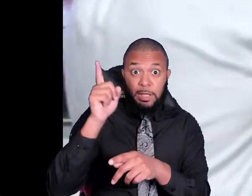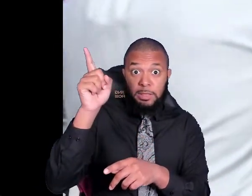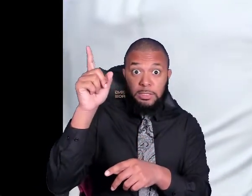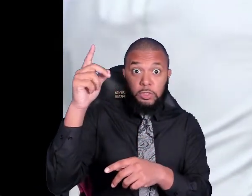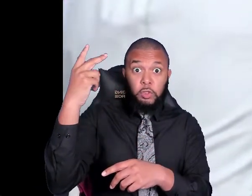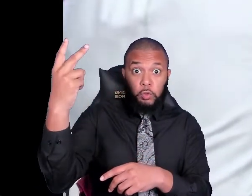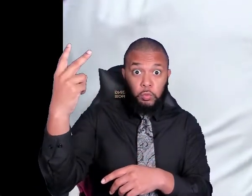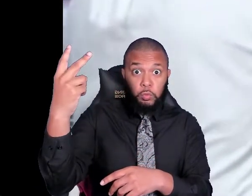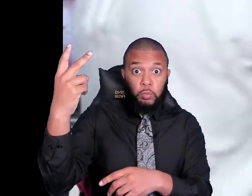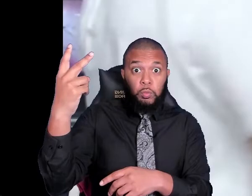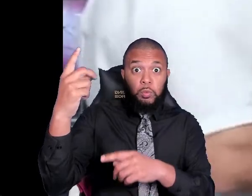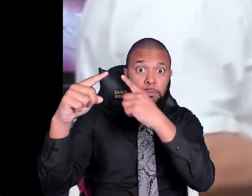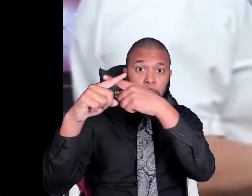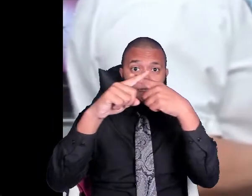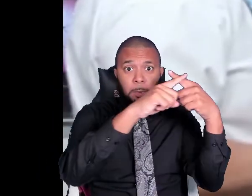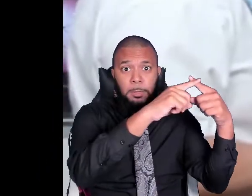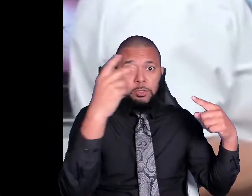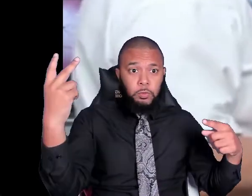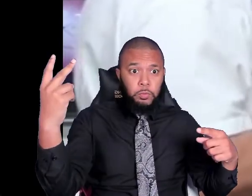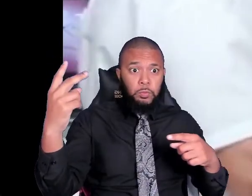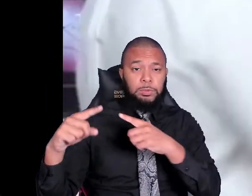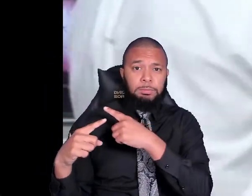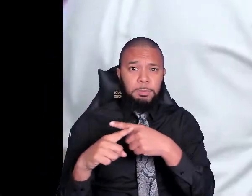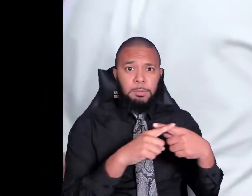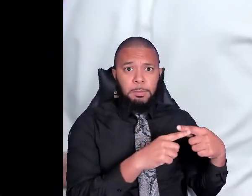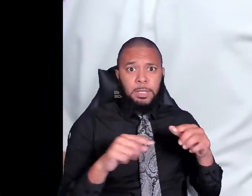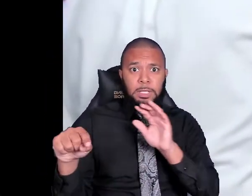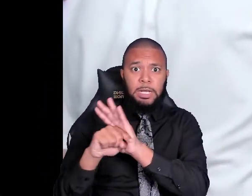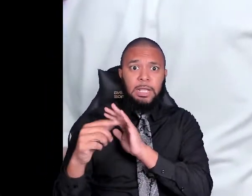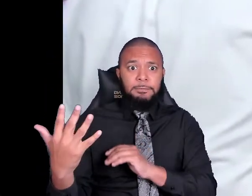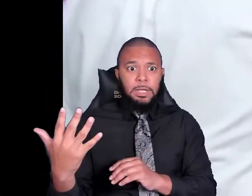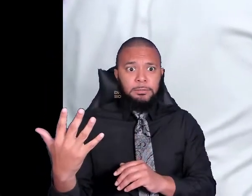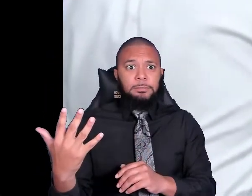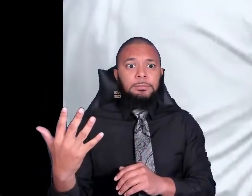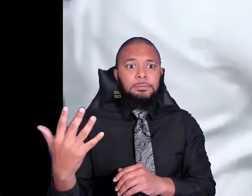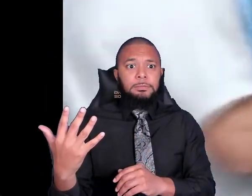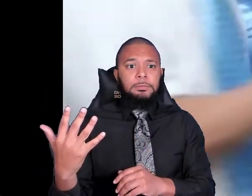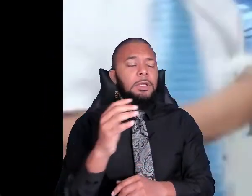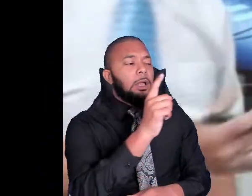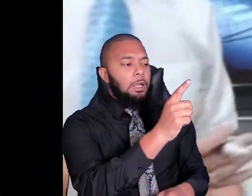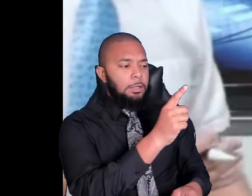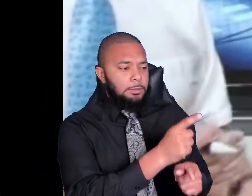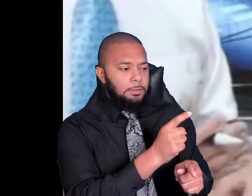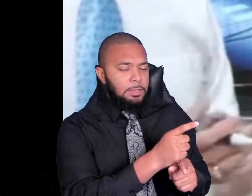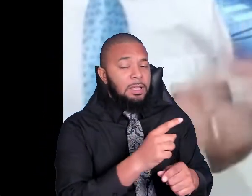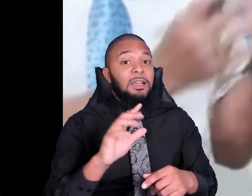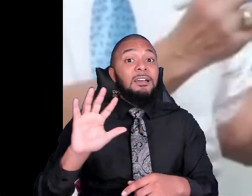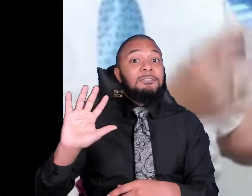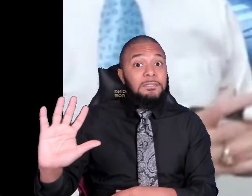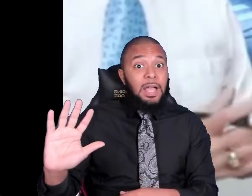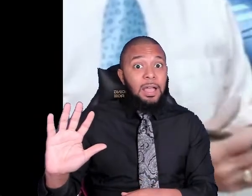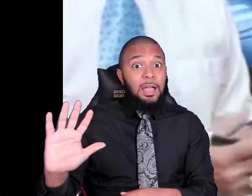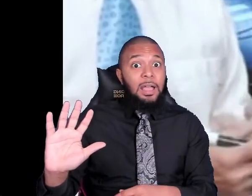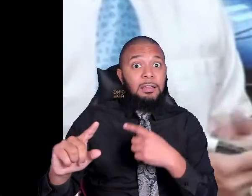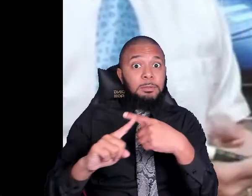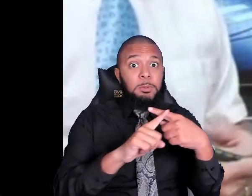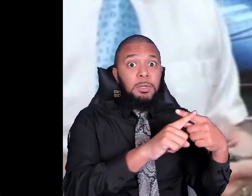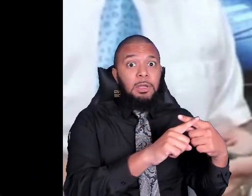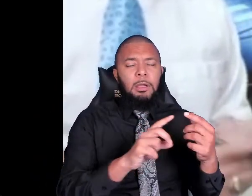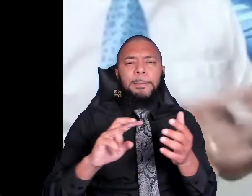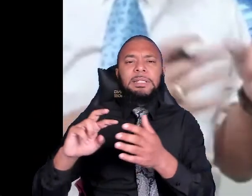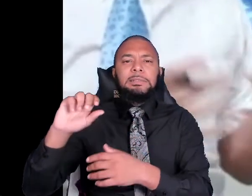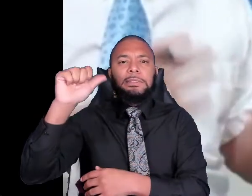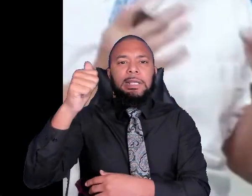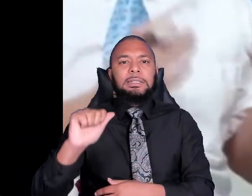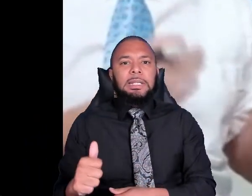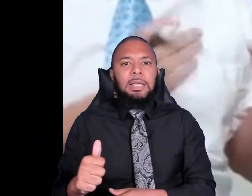2. and this one by? Negative 5. Aha. If we multiplied by 5, then we'd have 10 and 10, and those don't add up to